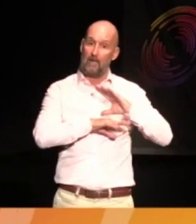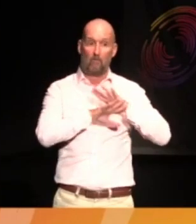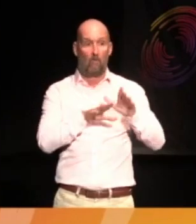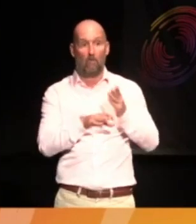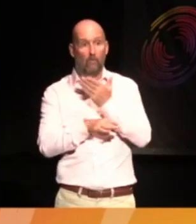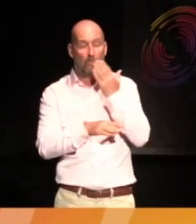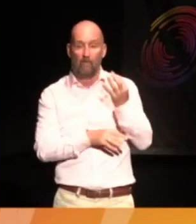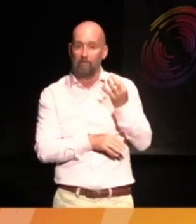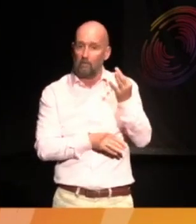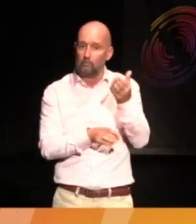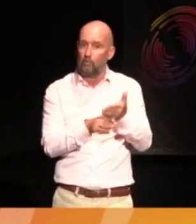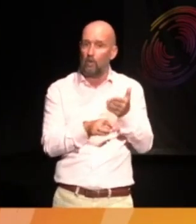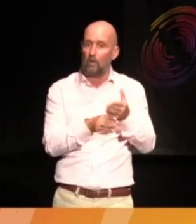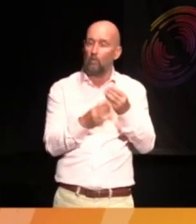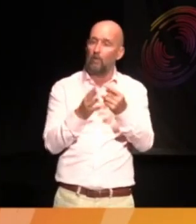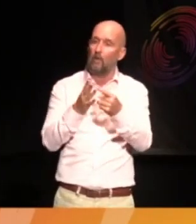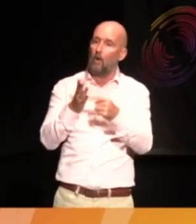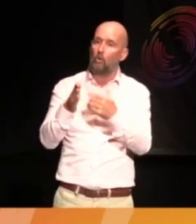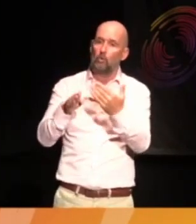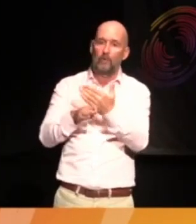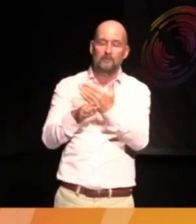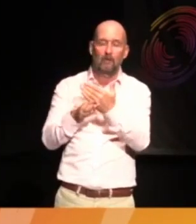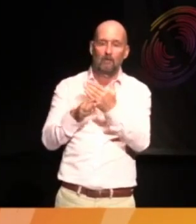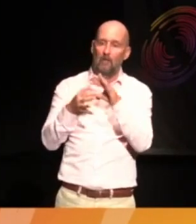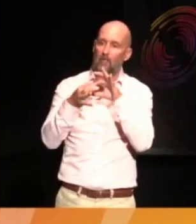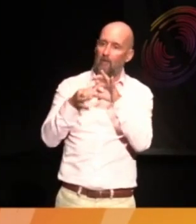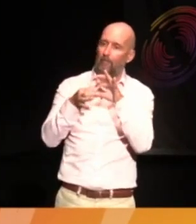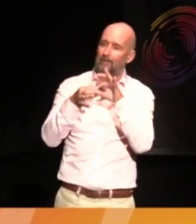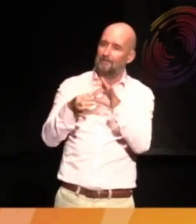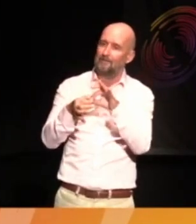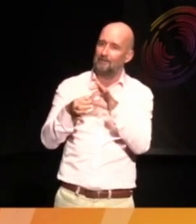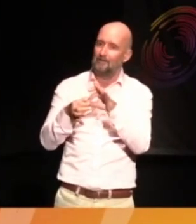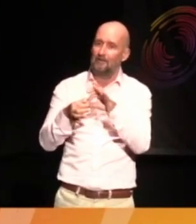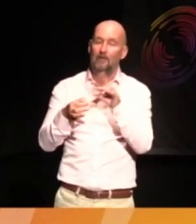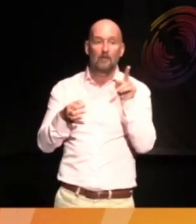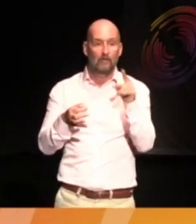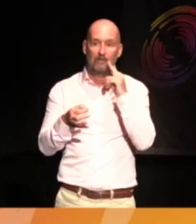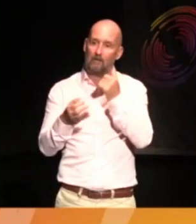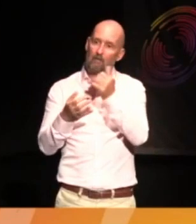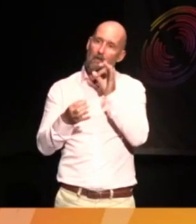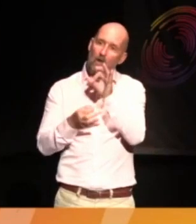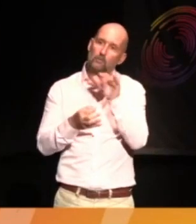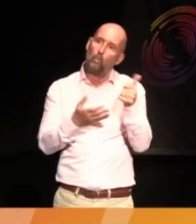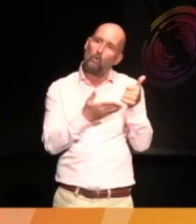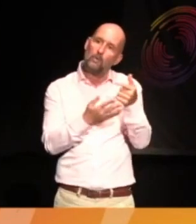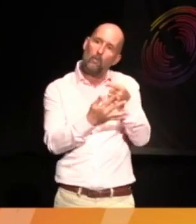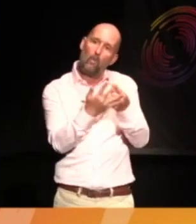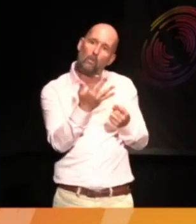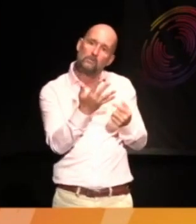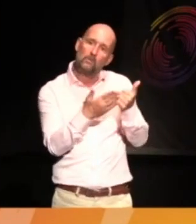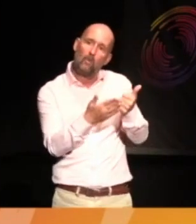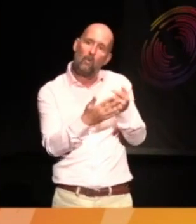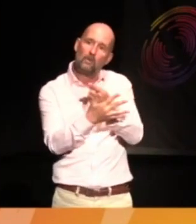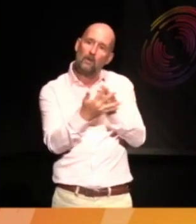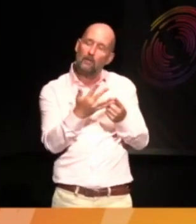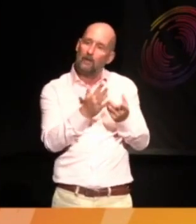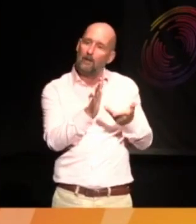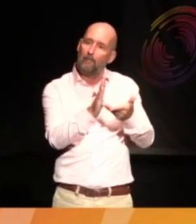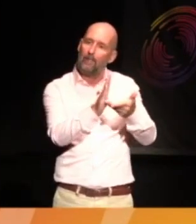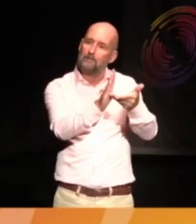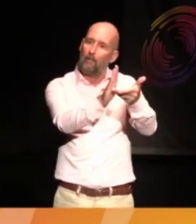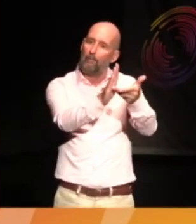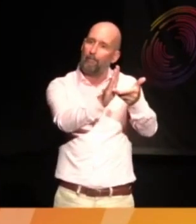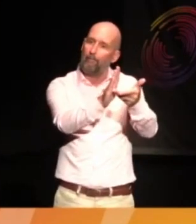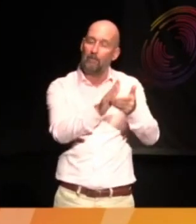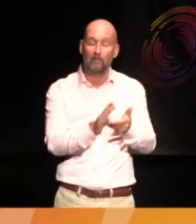with your occupational therapist, you can be looking to see what support actually helps you and just build up slowly from there. But you